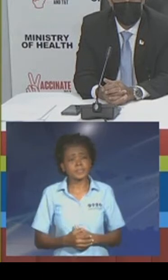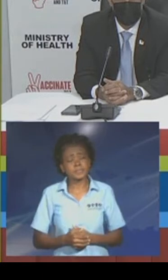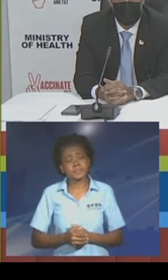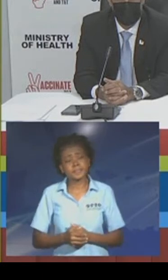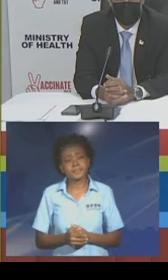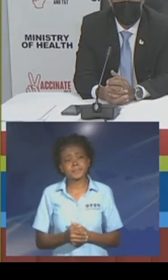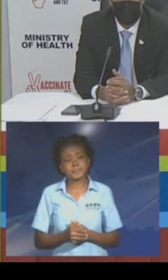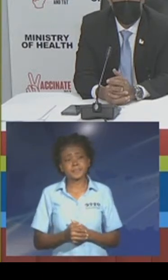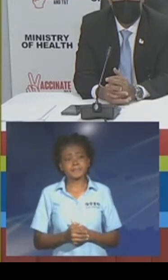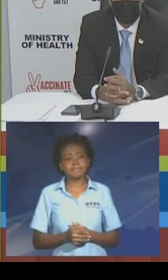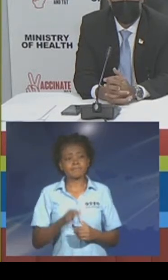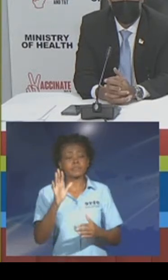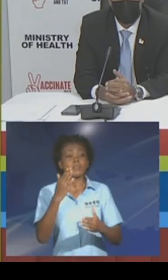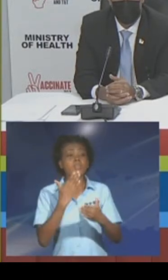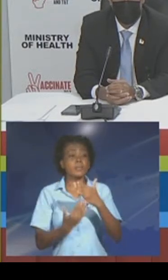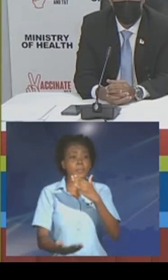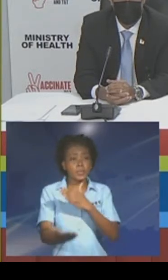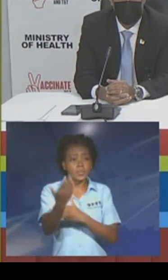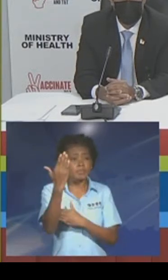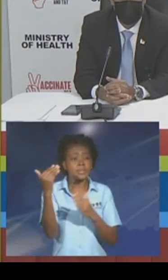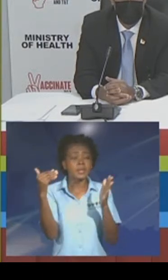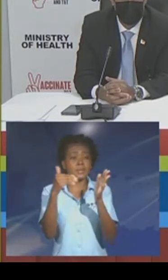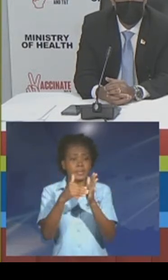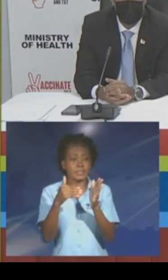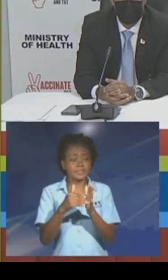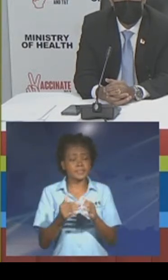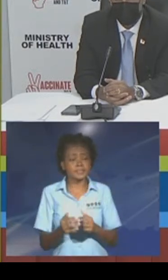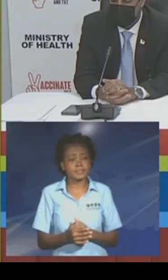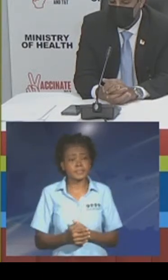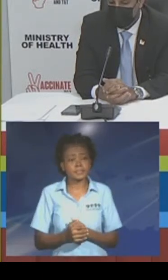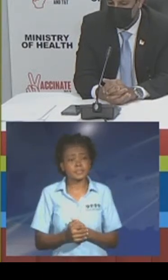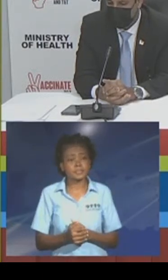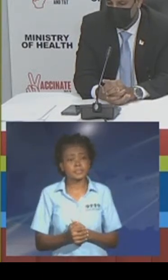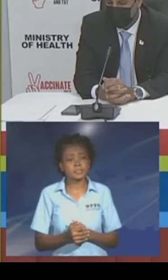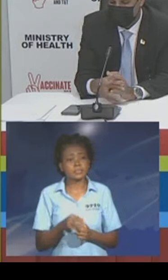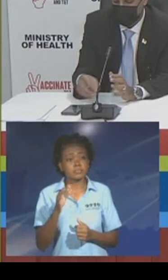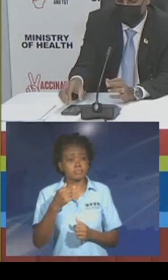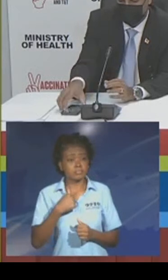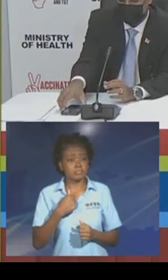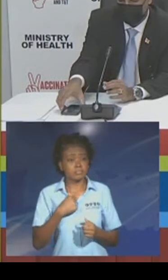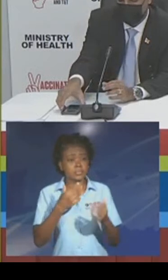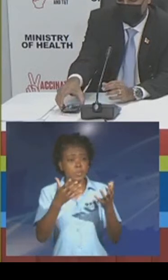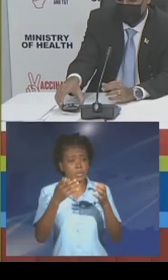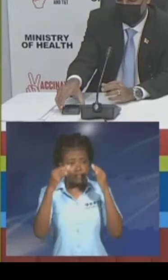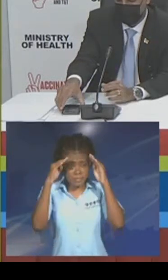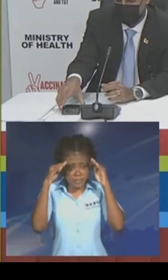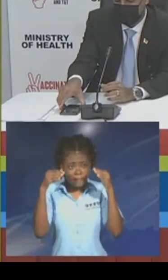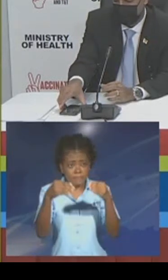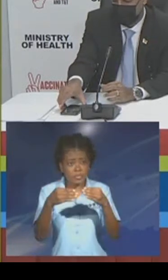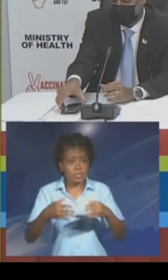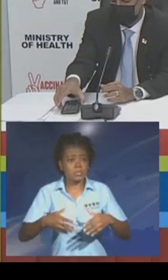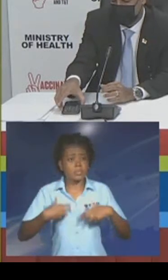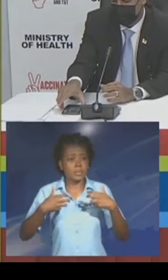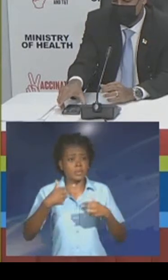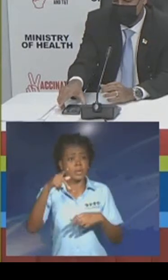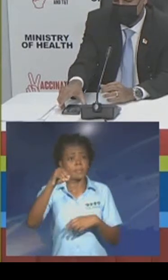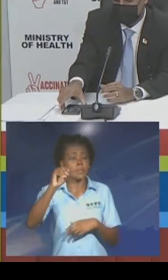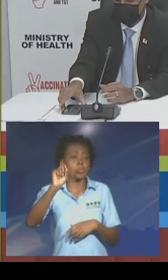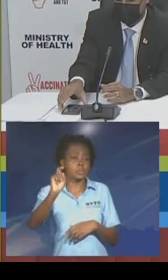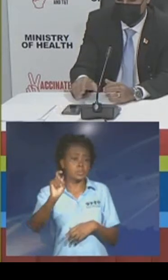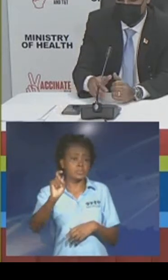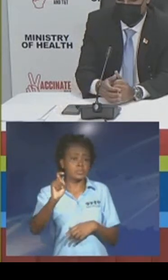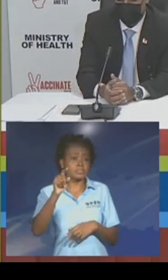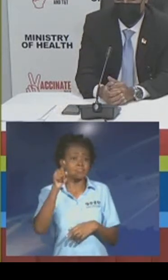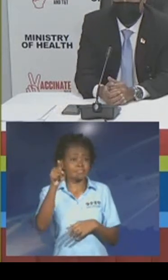Hi, morning again. So I want to touch again a bit on monkeypox, and I want to get the CMO's thoughts and comments on